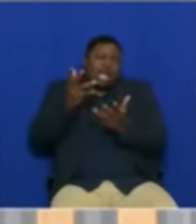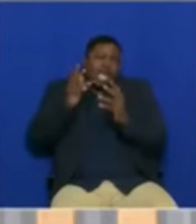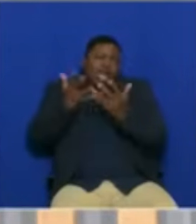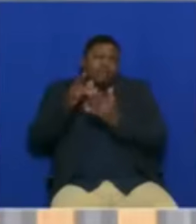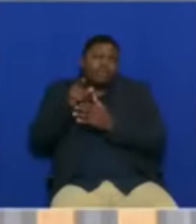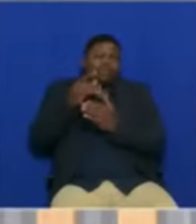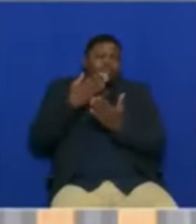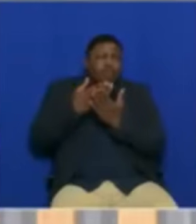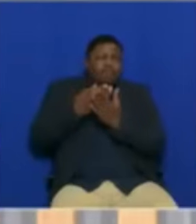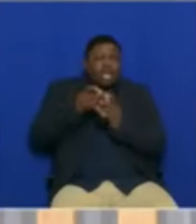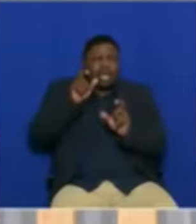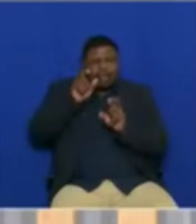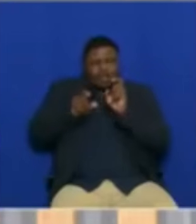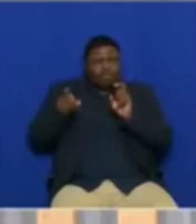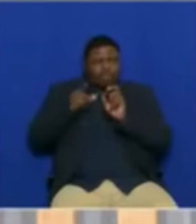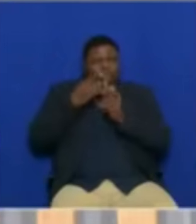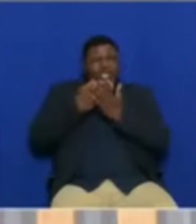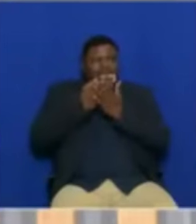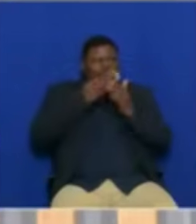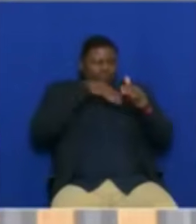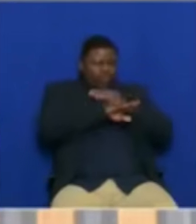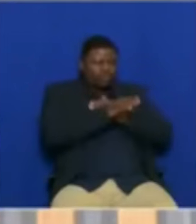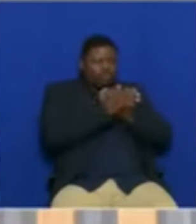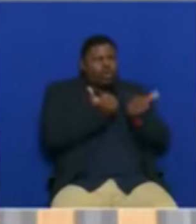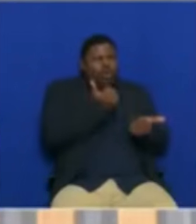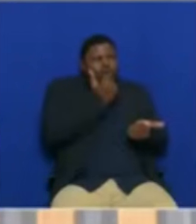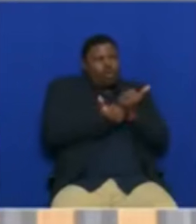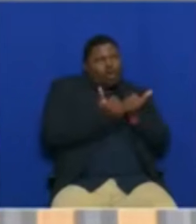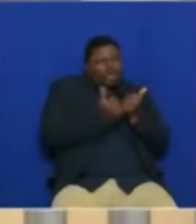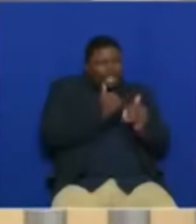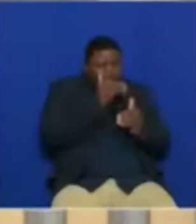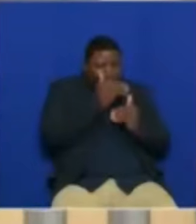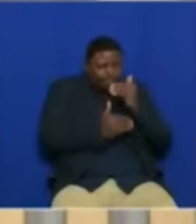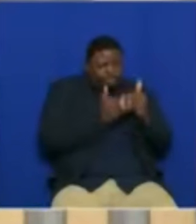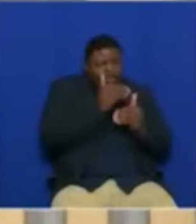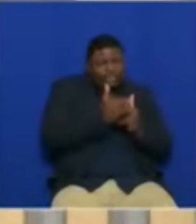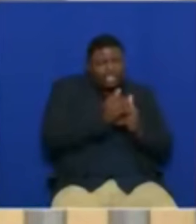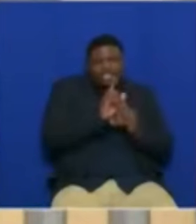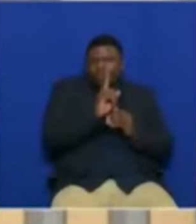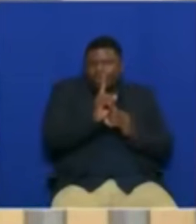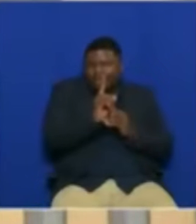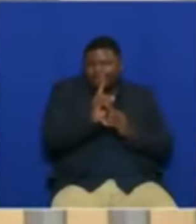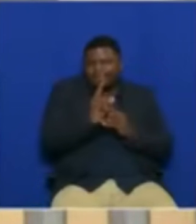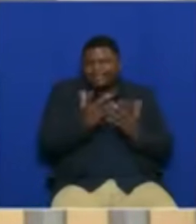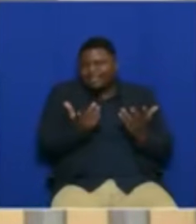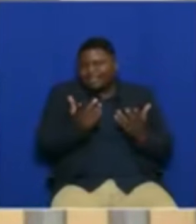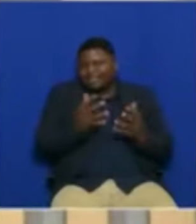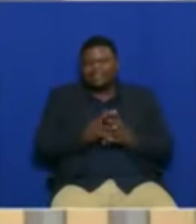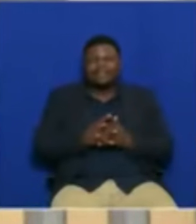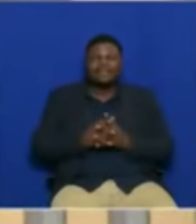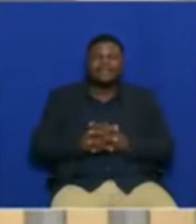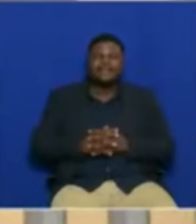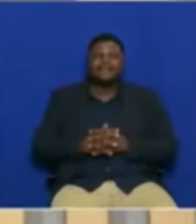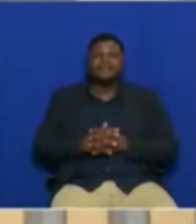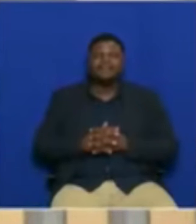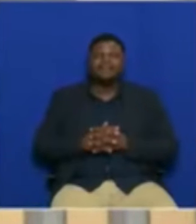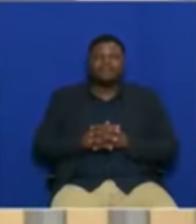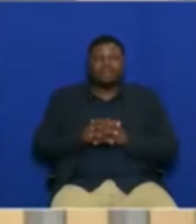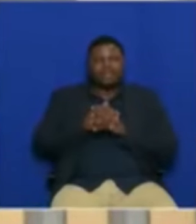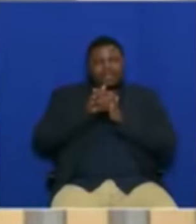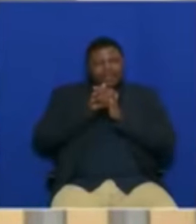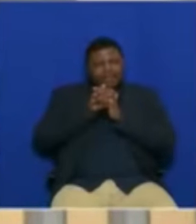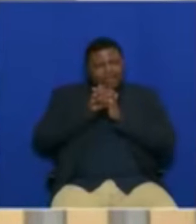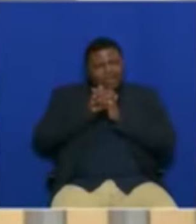court? The way I understand you, Chair, Commissioners, is